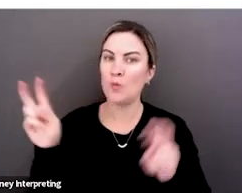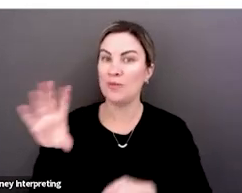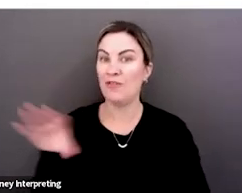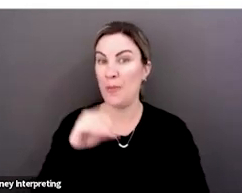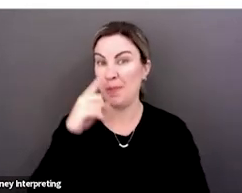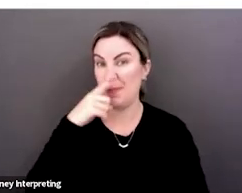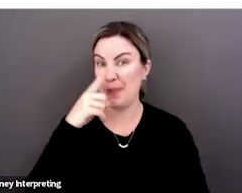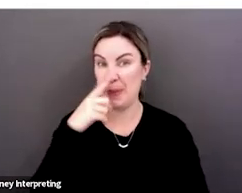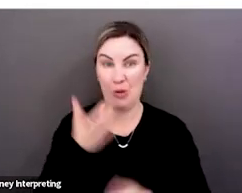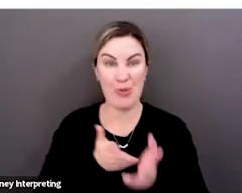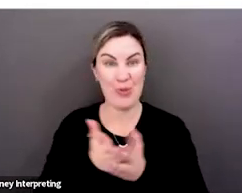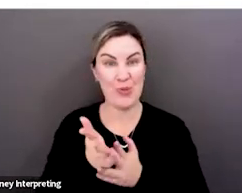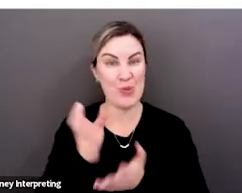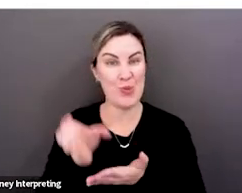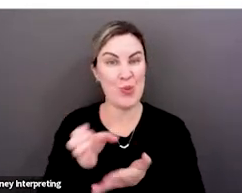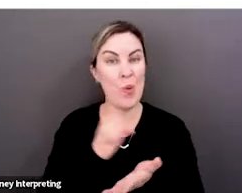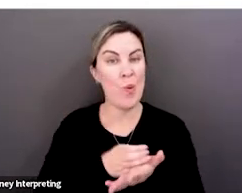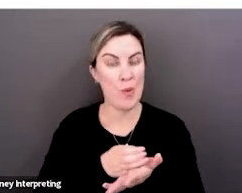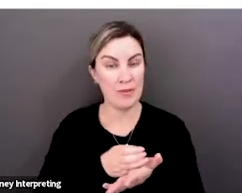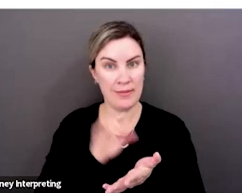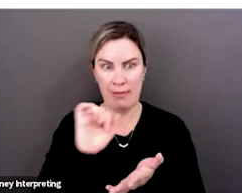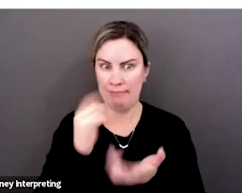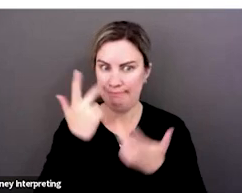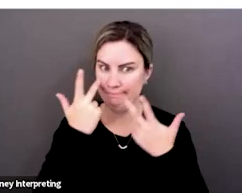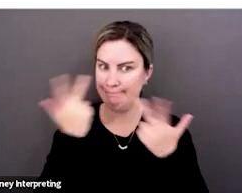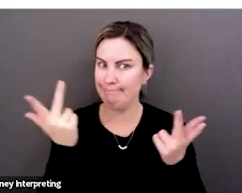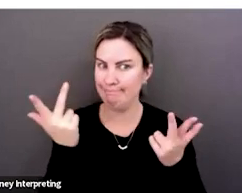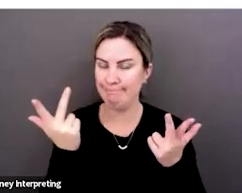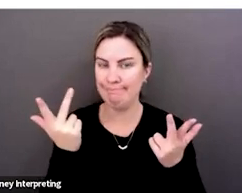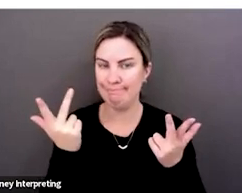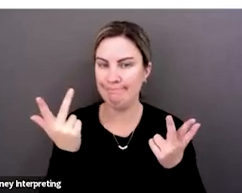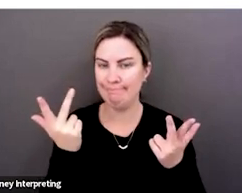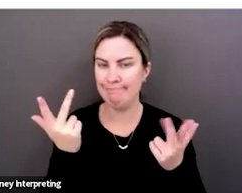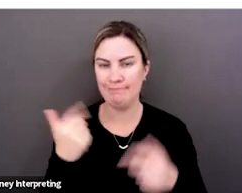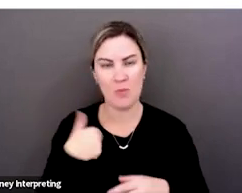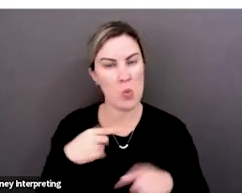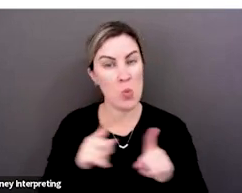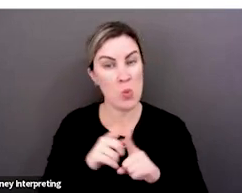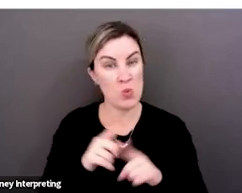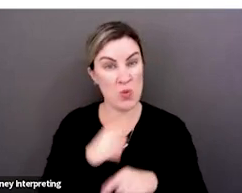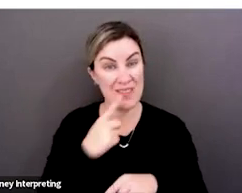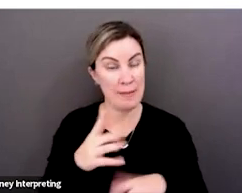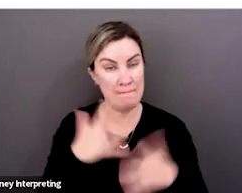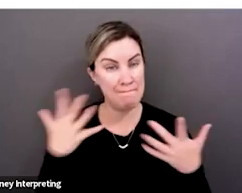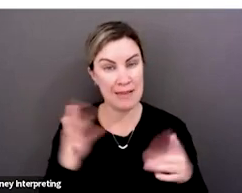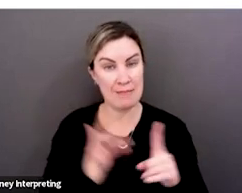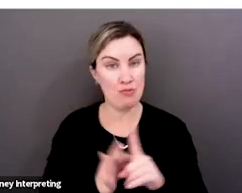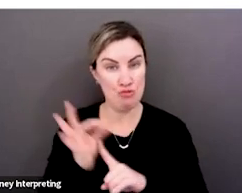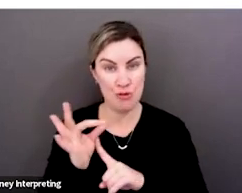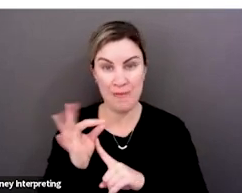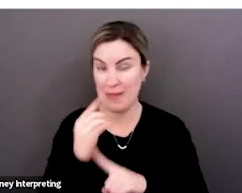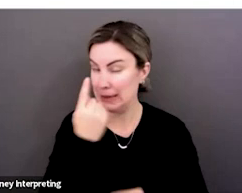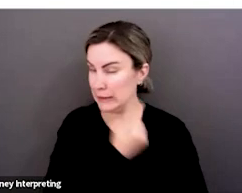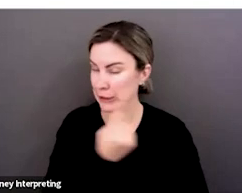that learning in action or that key takeaway. And I'll just repeat that there has been a significant improvement in relation to